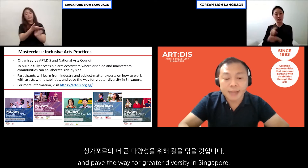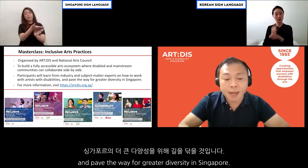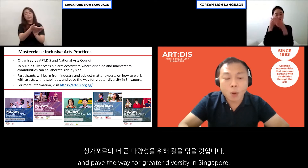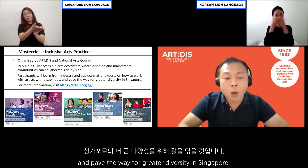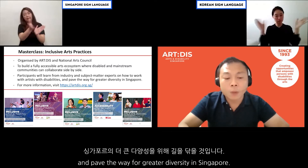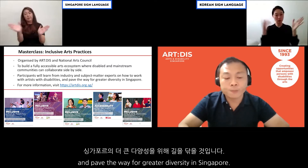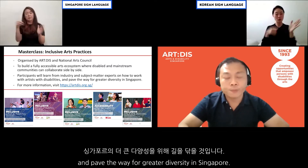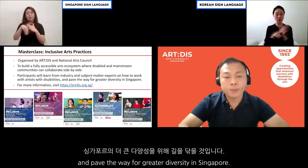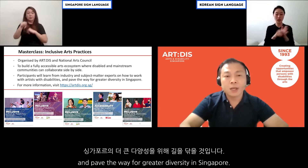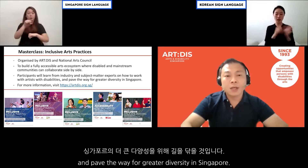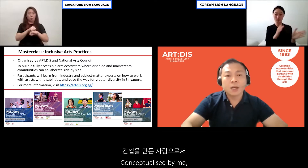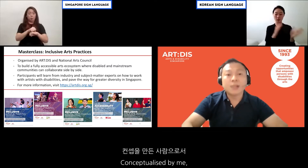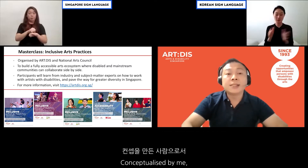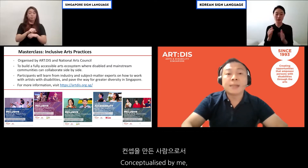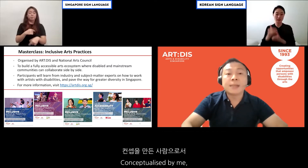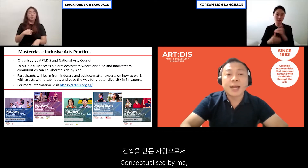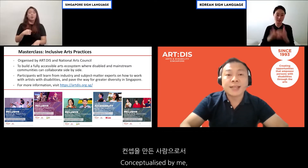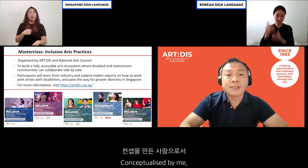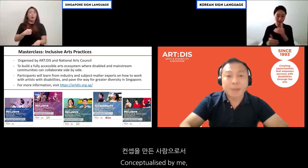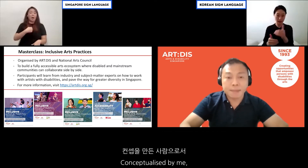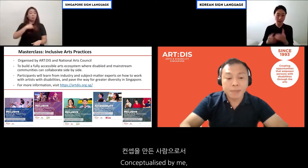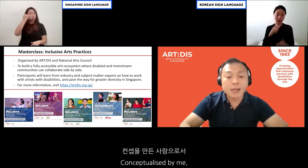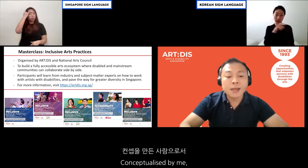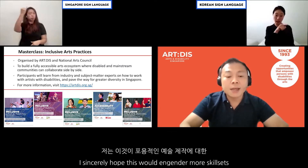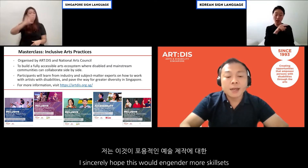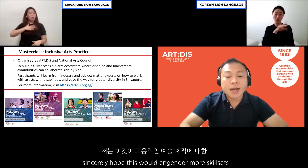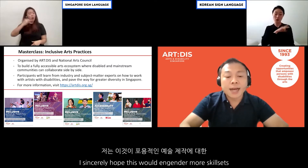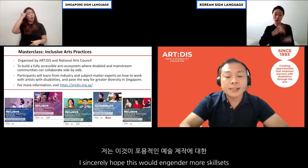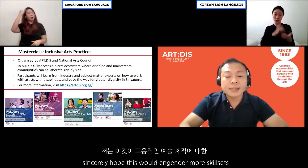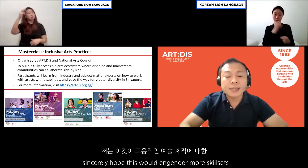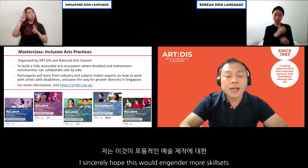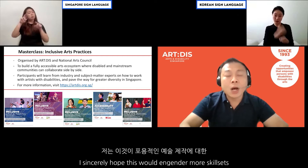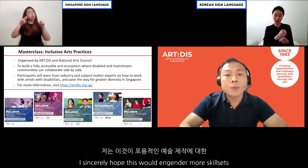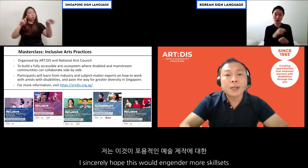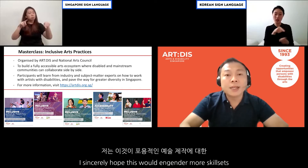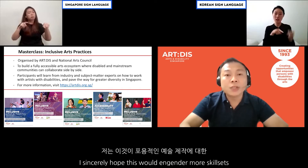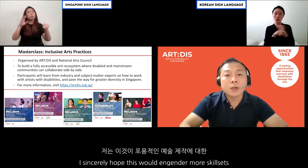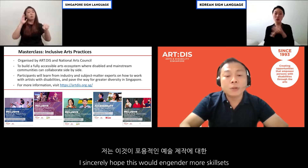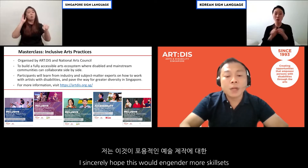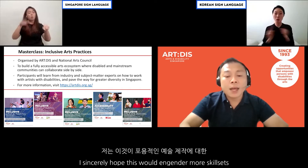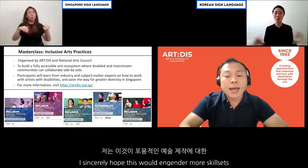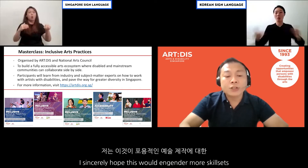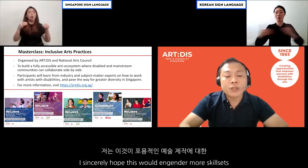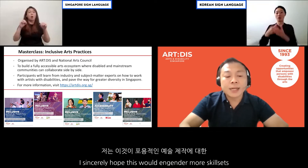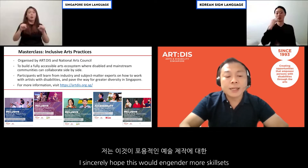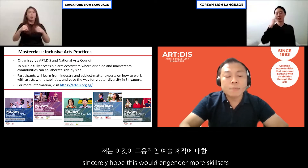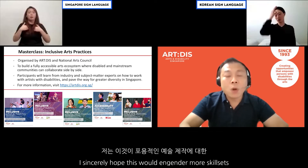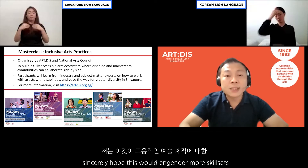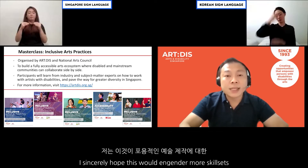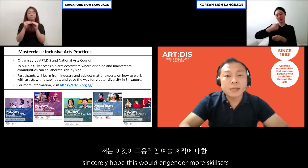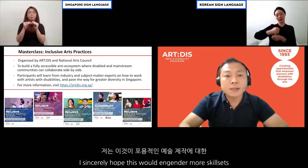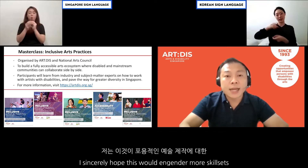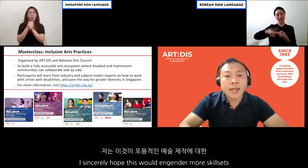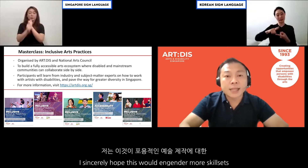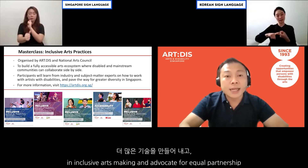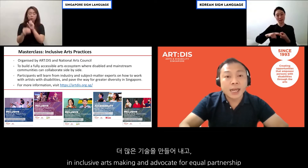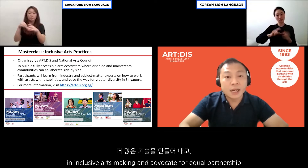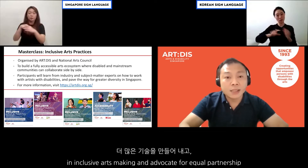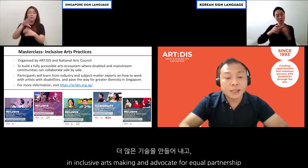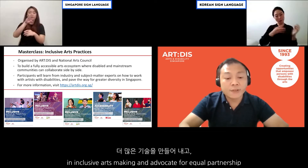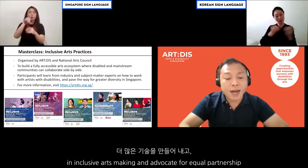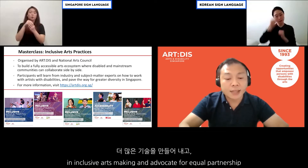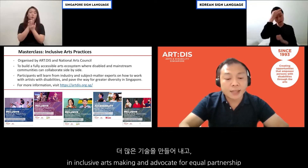in Singapore. Conceptualized by me, I sincerely hope this will engender more skill sets